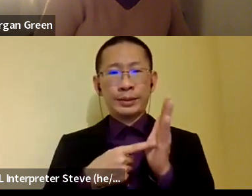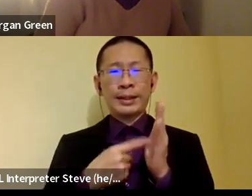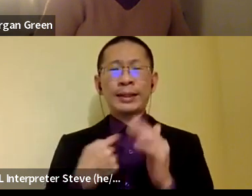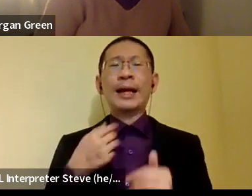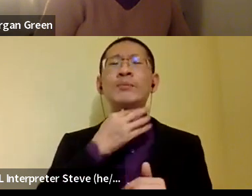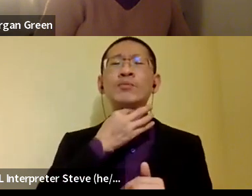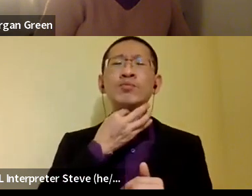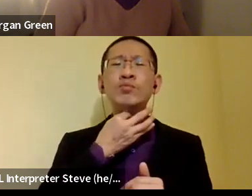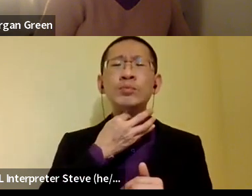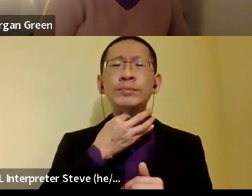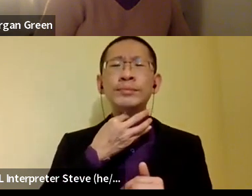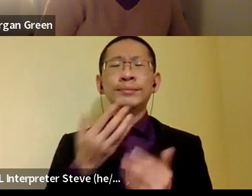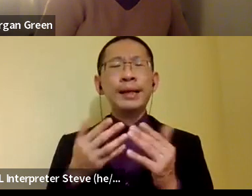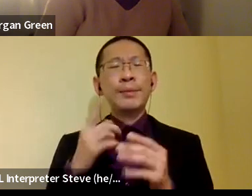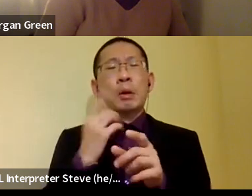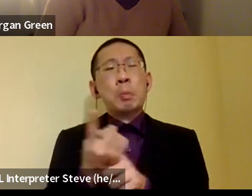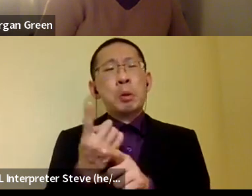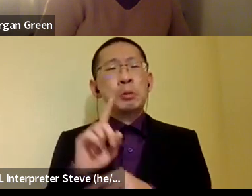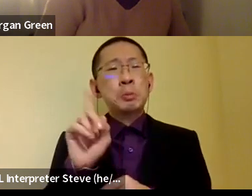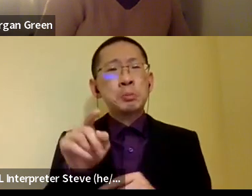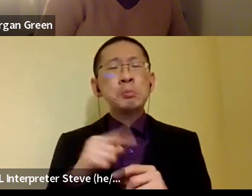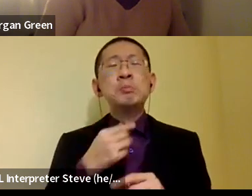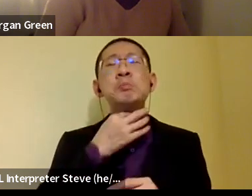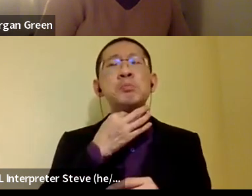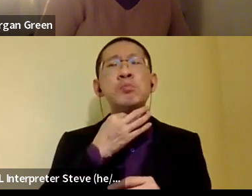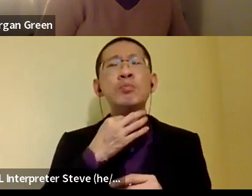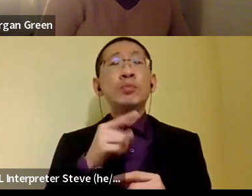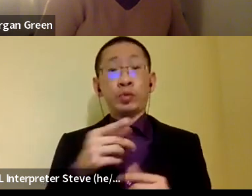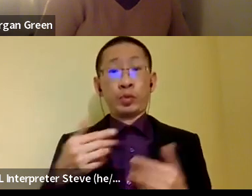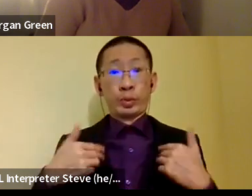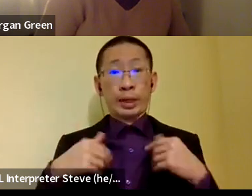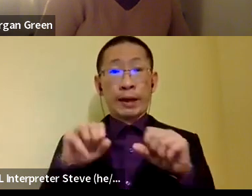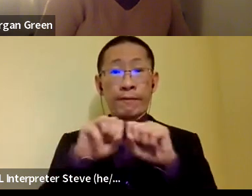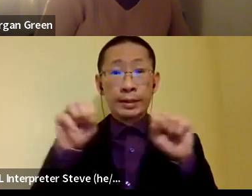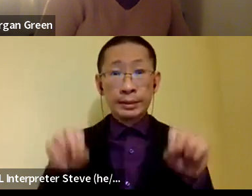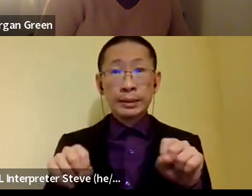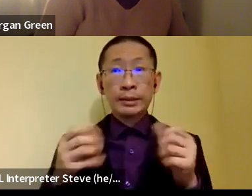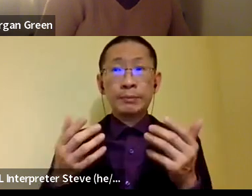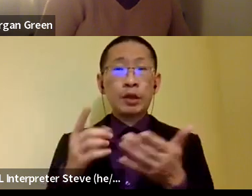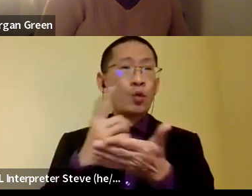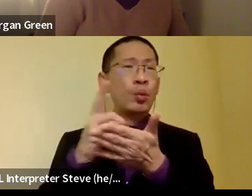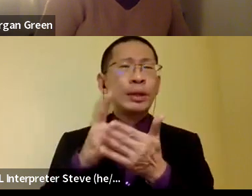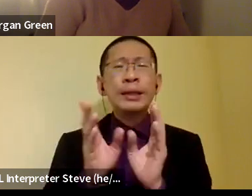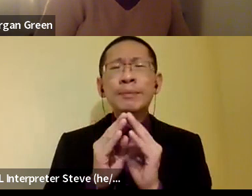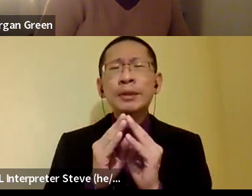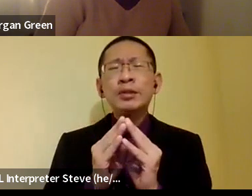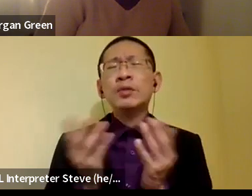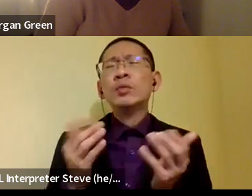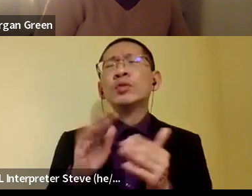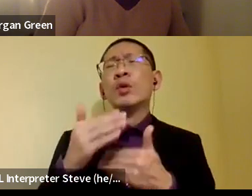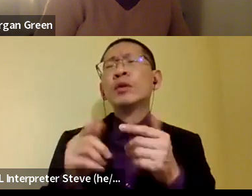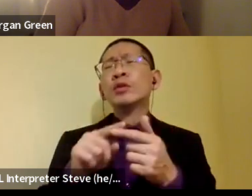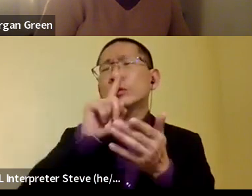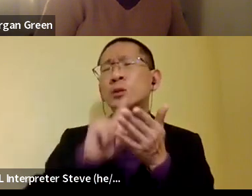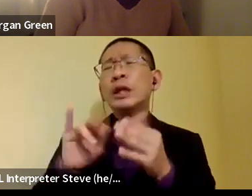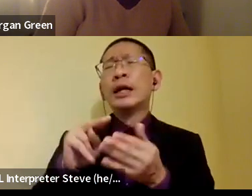curious about, it's kind of a pragmatic question, but what do you have a system and a weekly meeting, or what is your process for checking in with